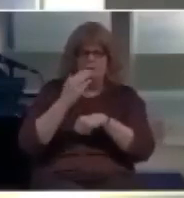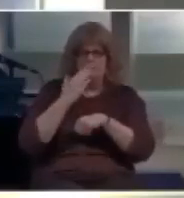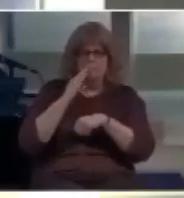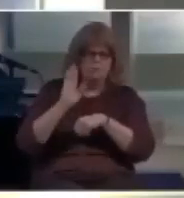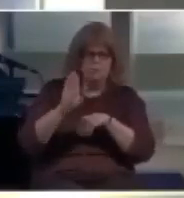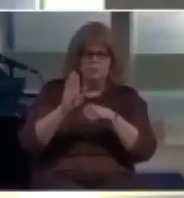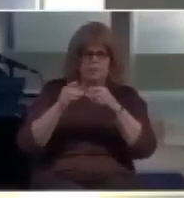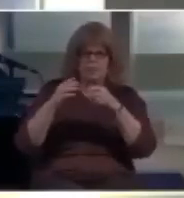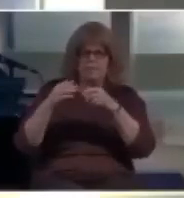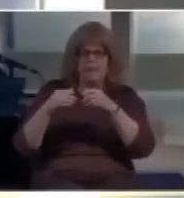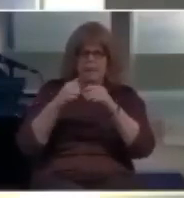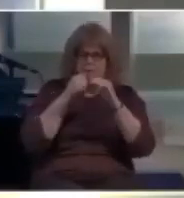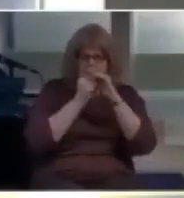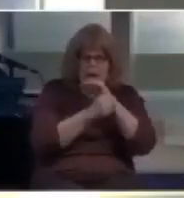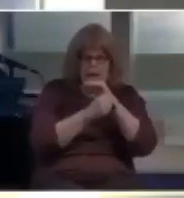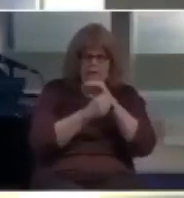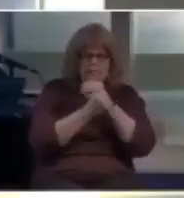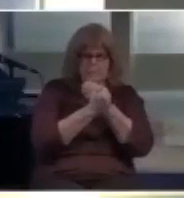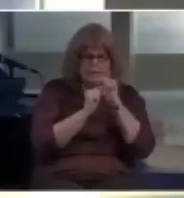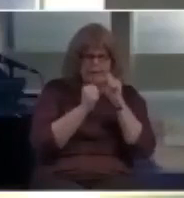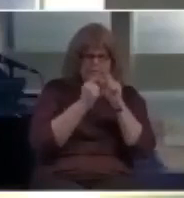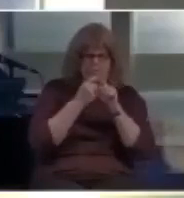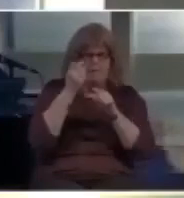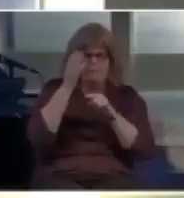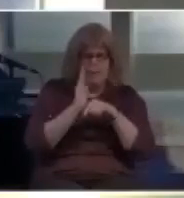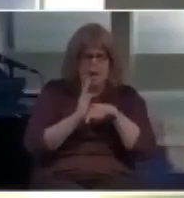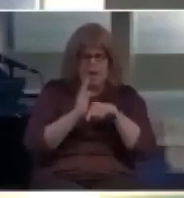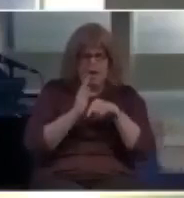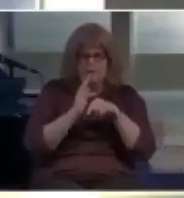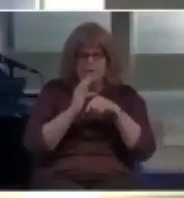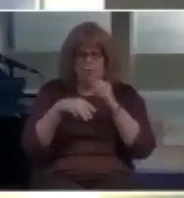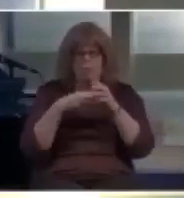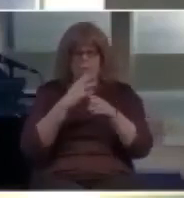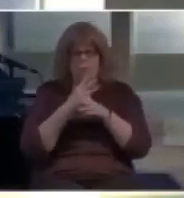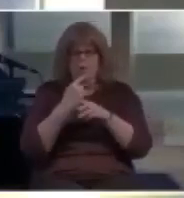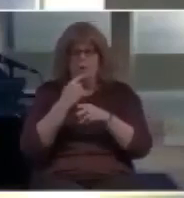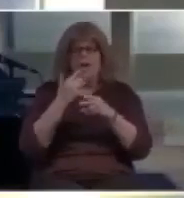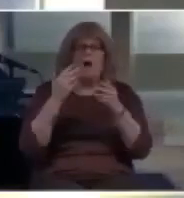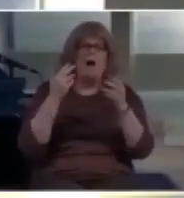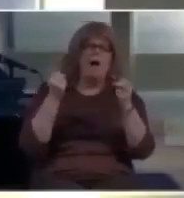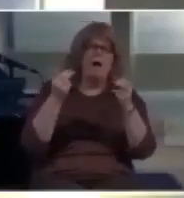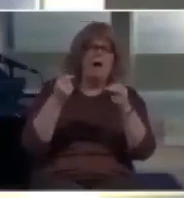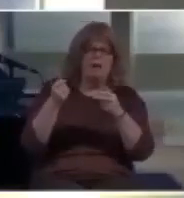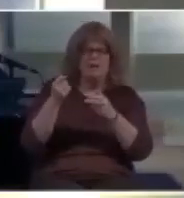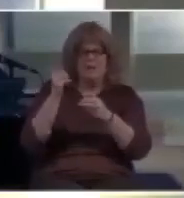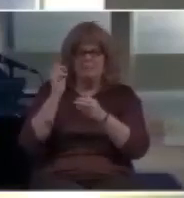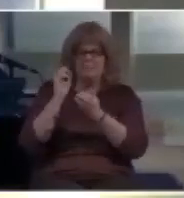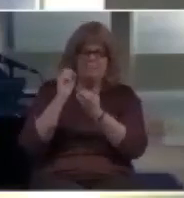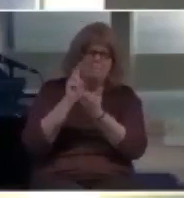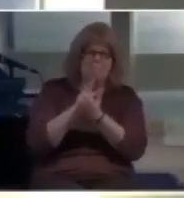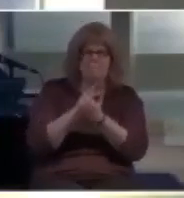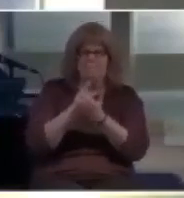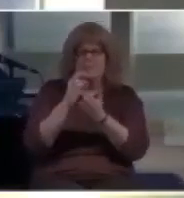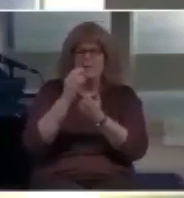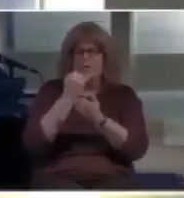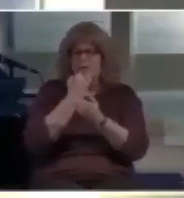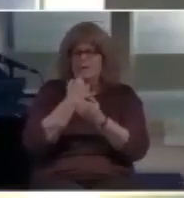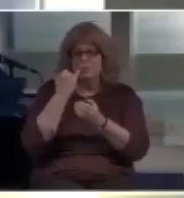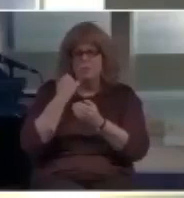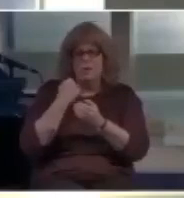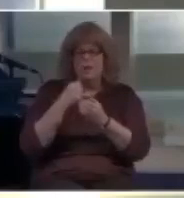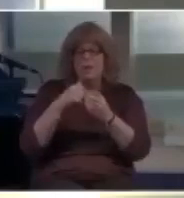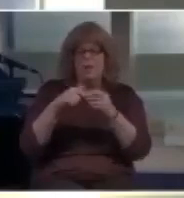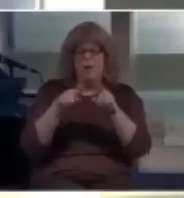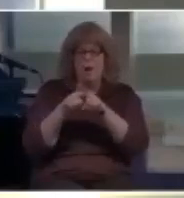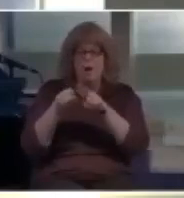in hiding by God. So from the world's perspective, he's defeated Israel by removing them out of the way, as well as